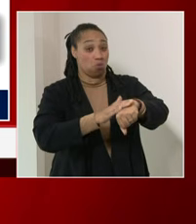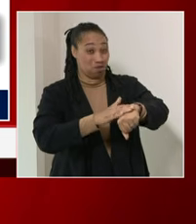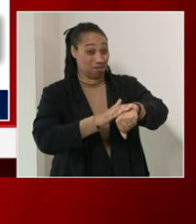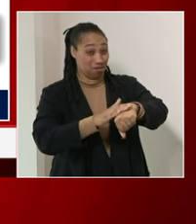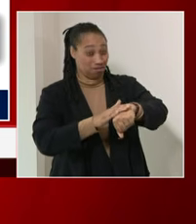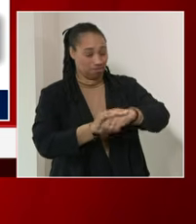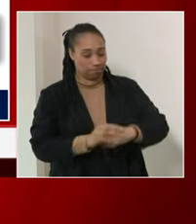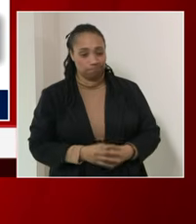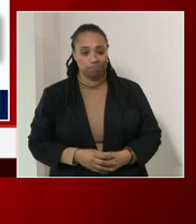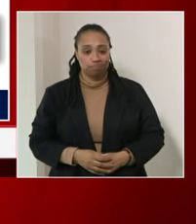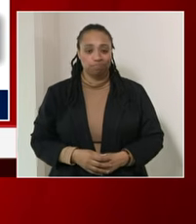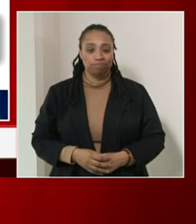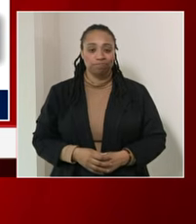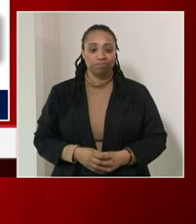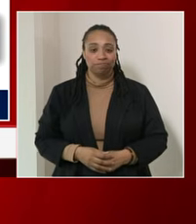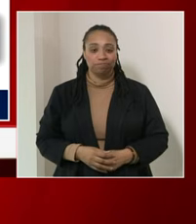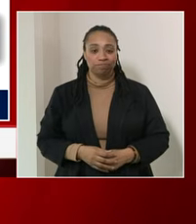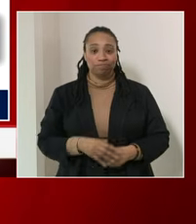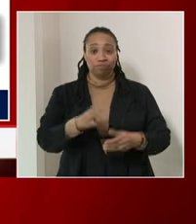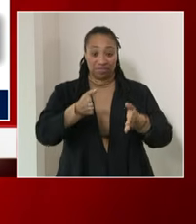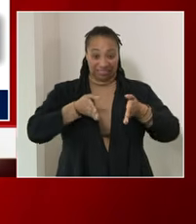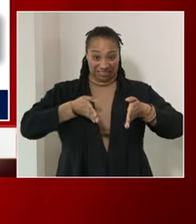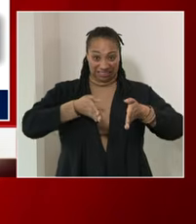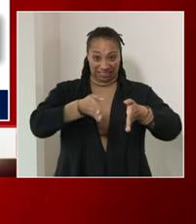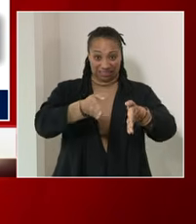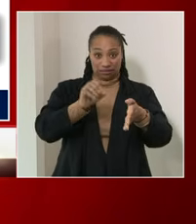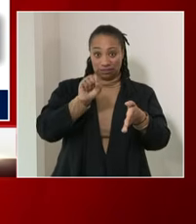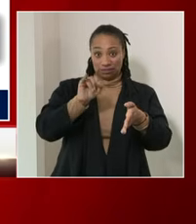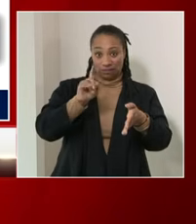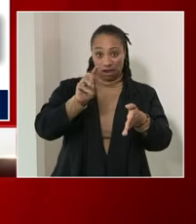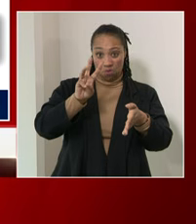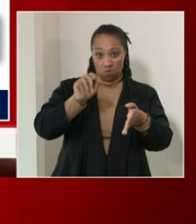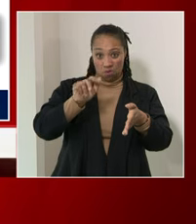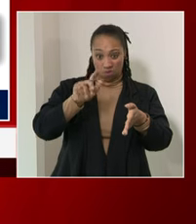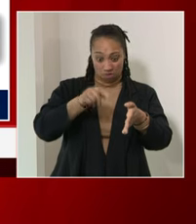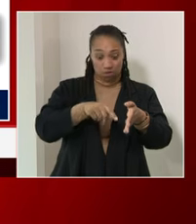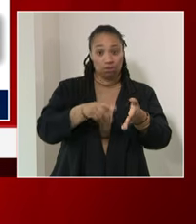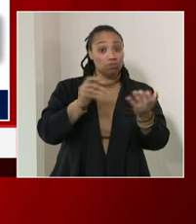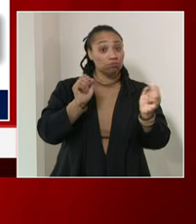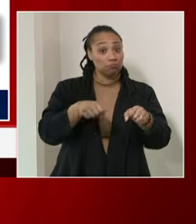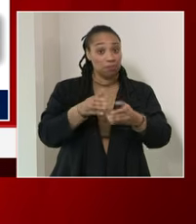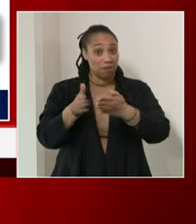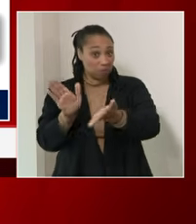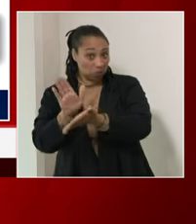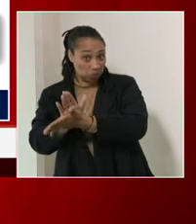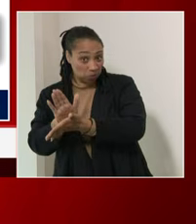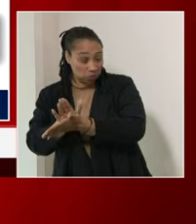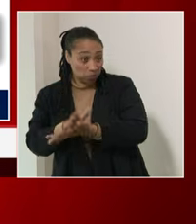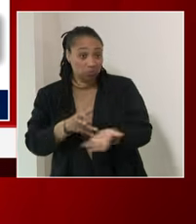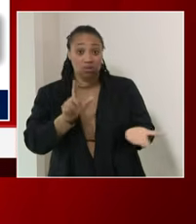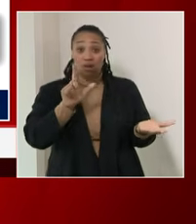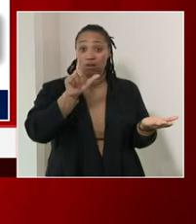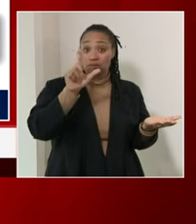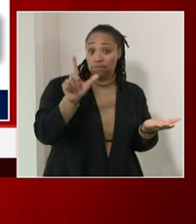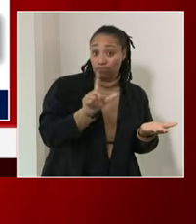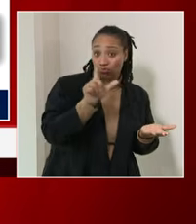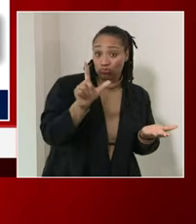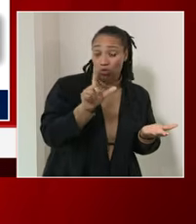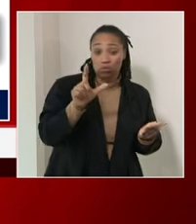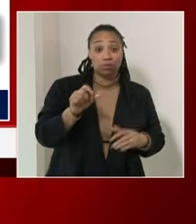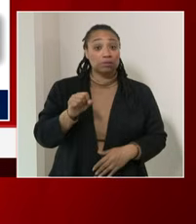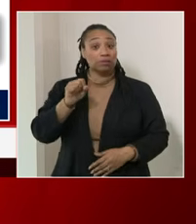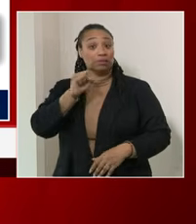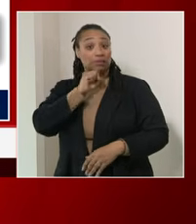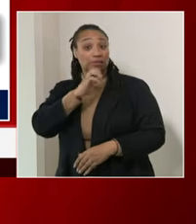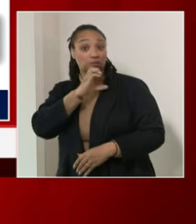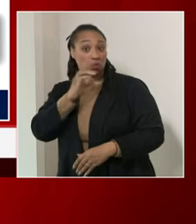initially focus on will be around public schools, libraries, senior homes, and commercial corridors. And I believe that's all I